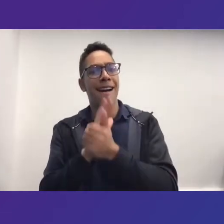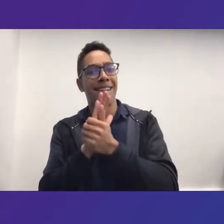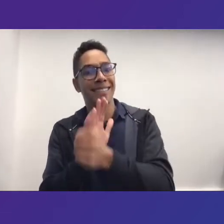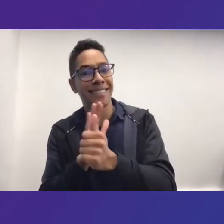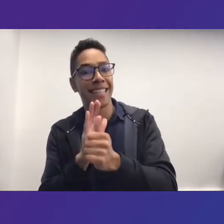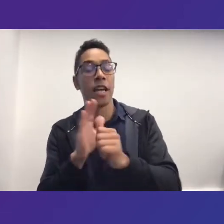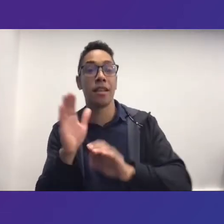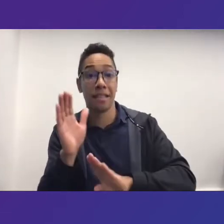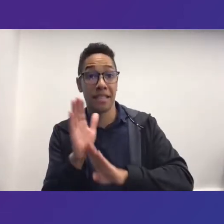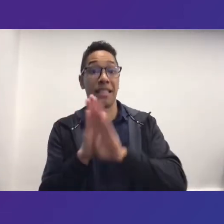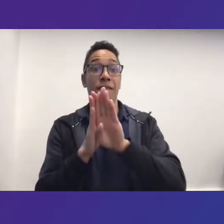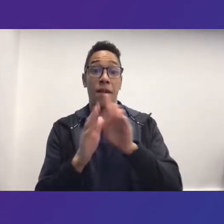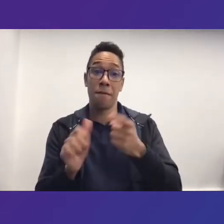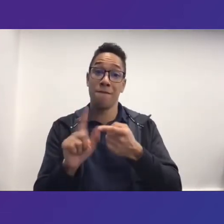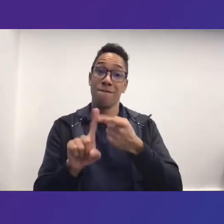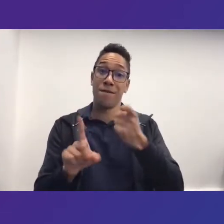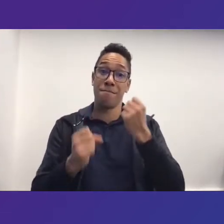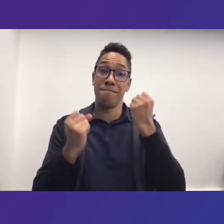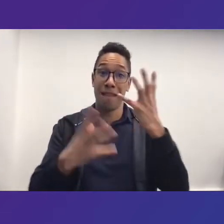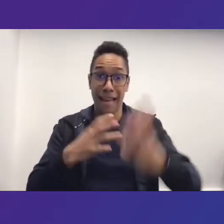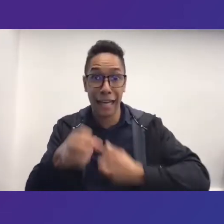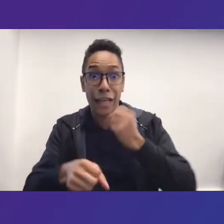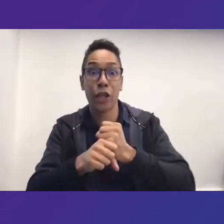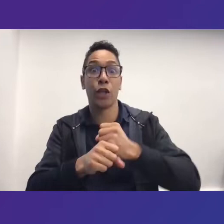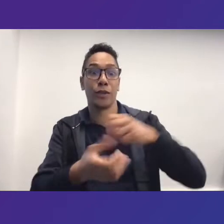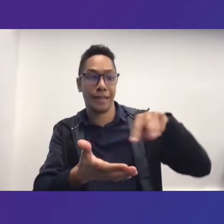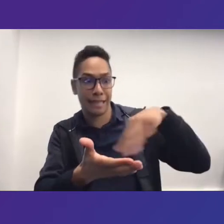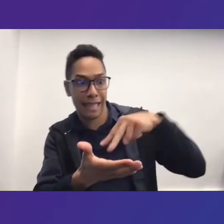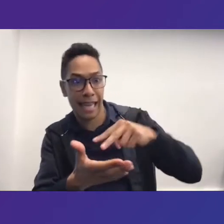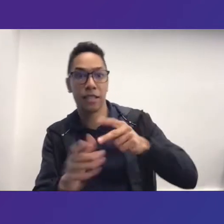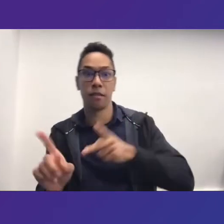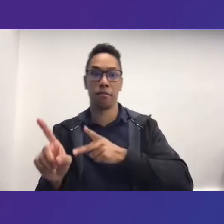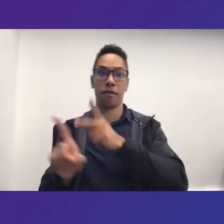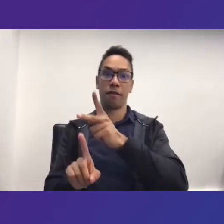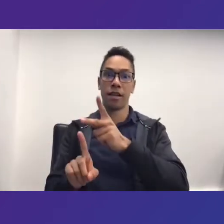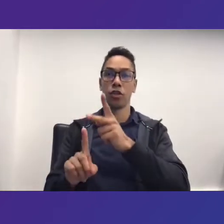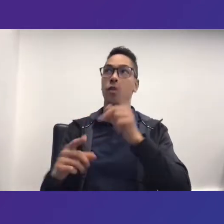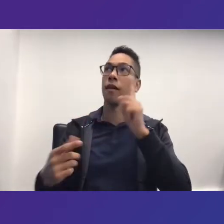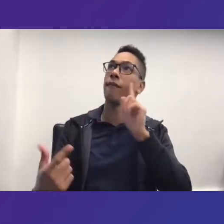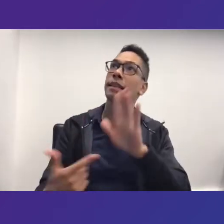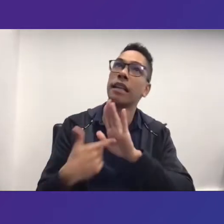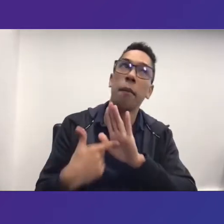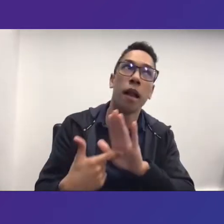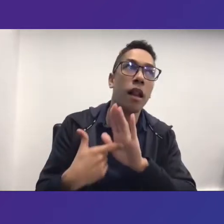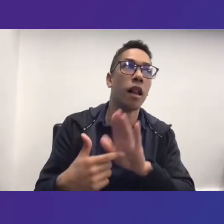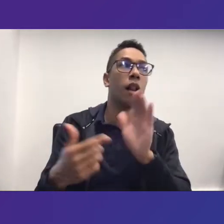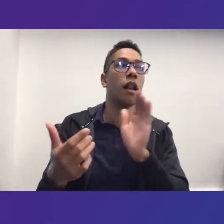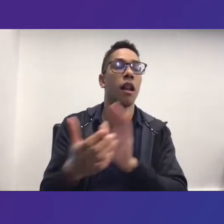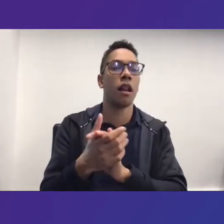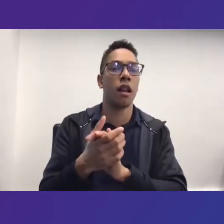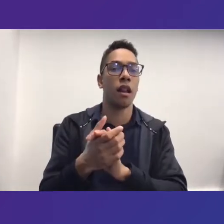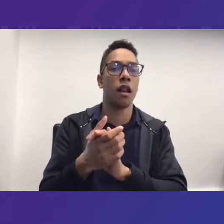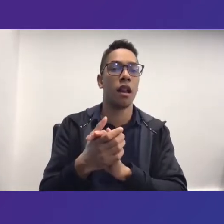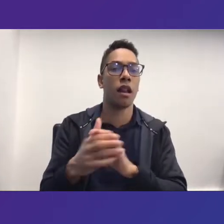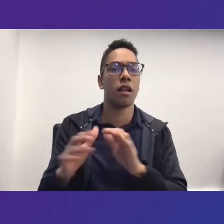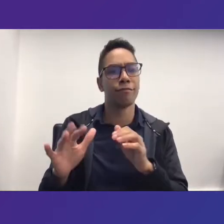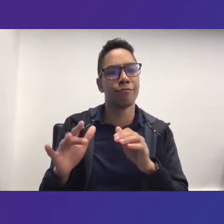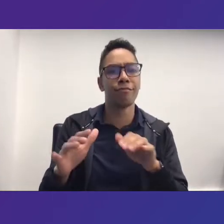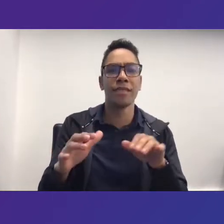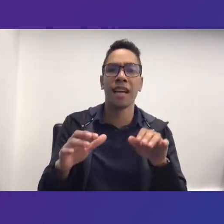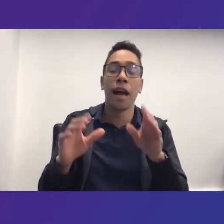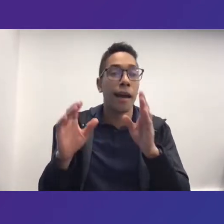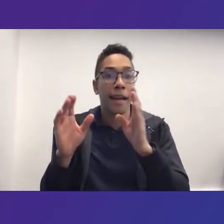developed over years of being a dancer and professional, such as the attention